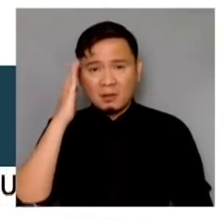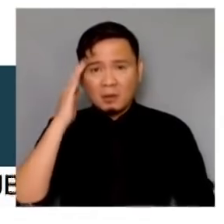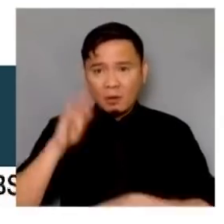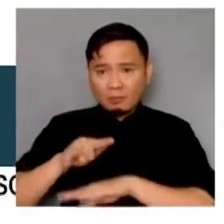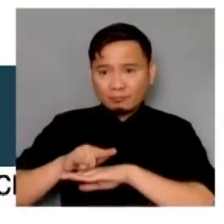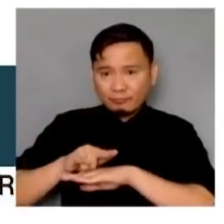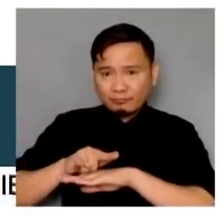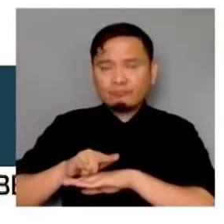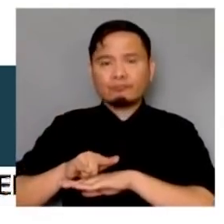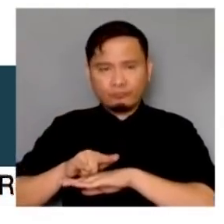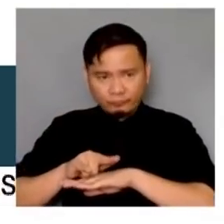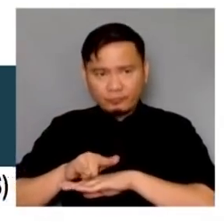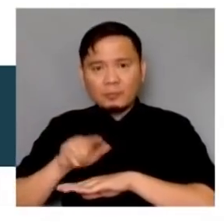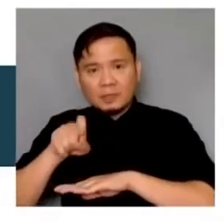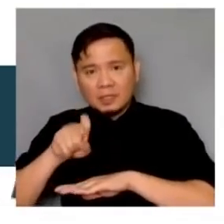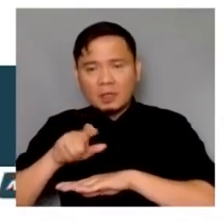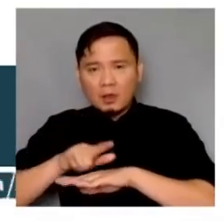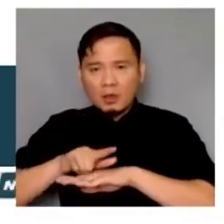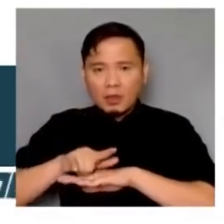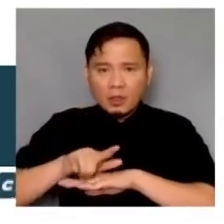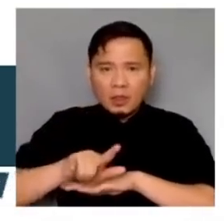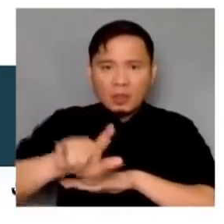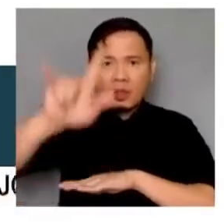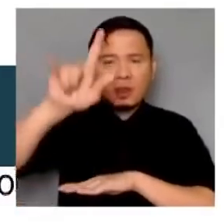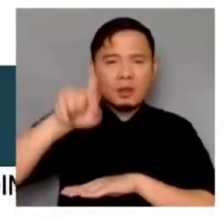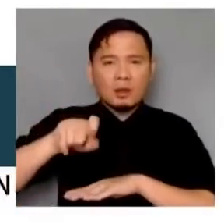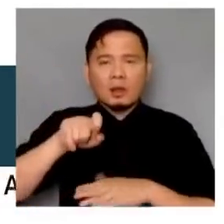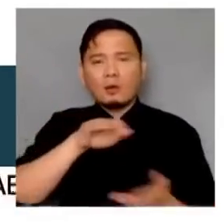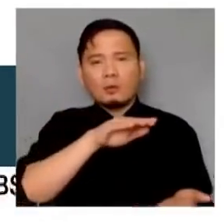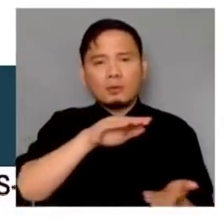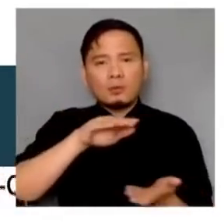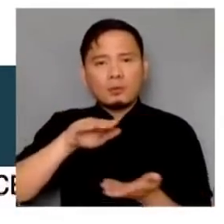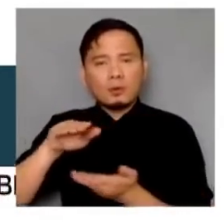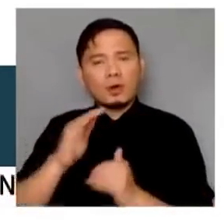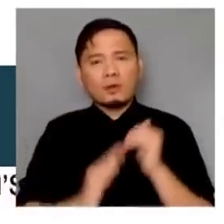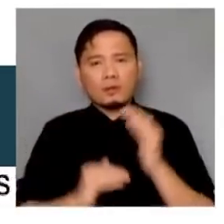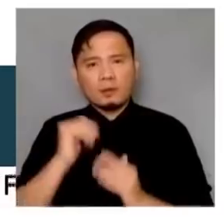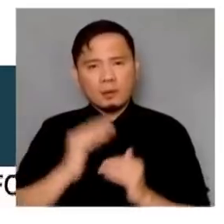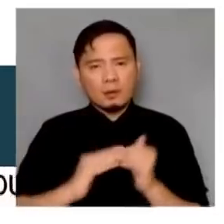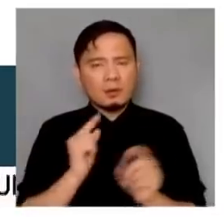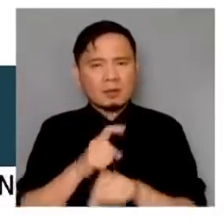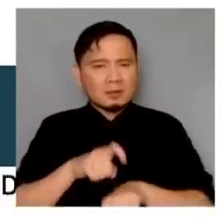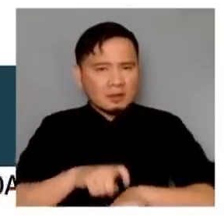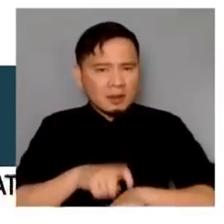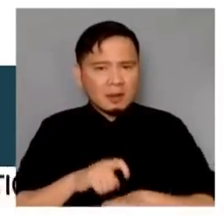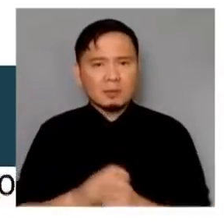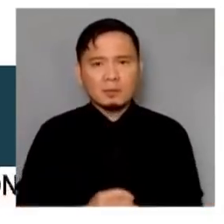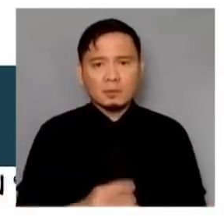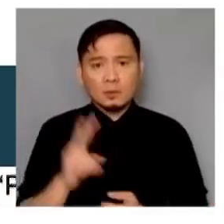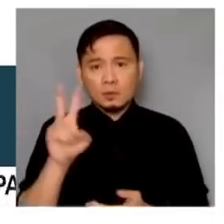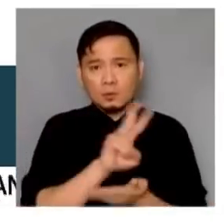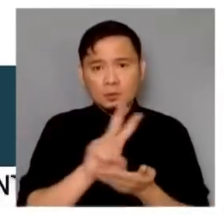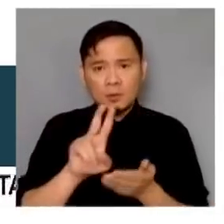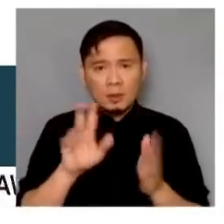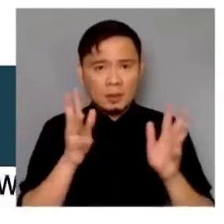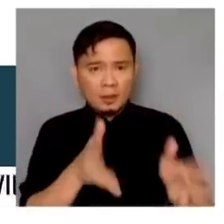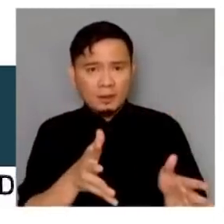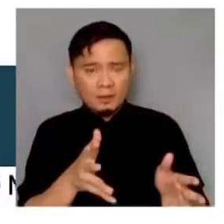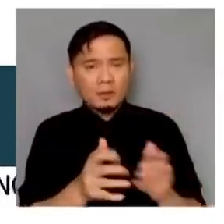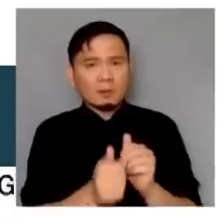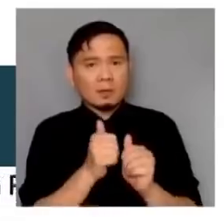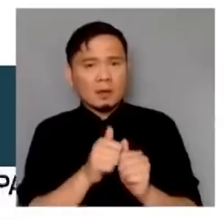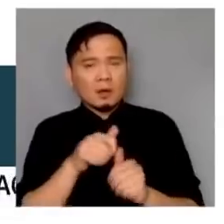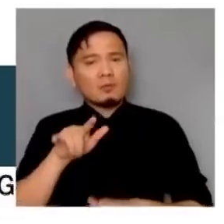have to reach our cruising altitude at the right time. And that with 2 weeks to go, I think we're now reaching our cruising altitude.